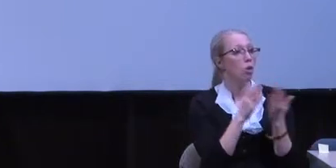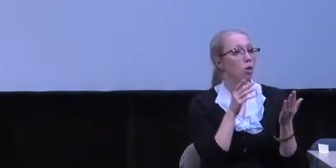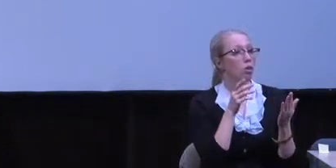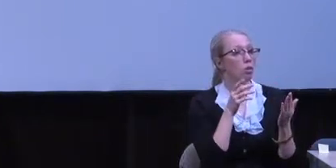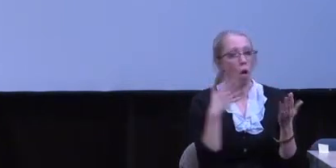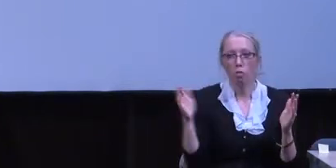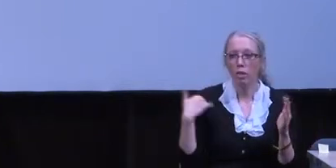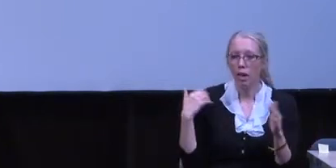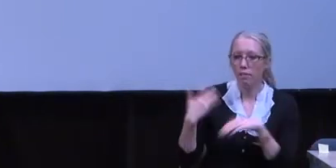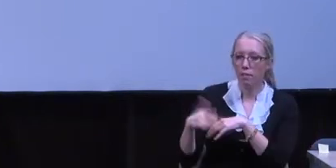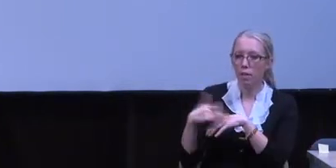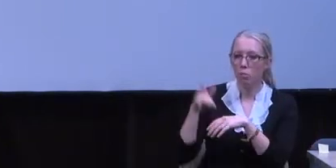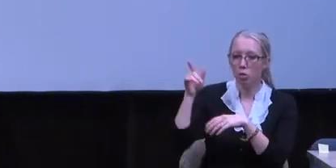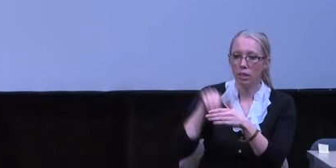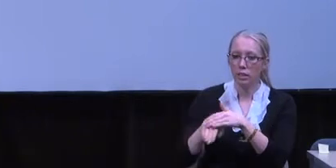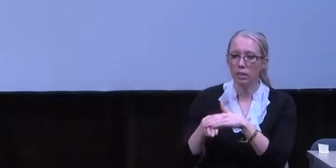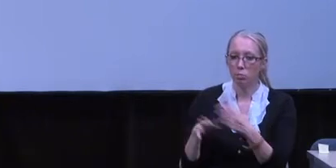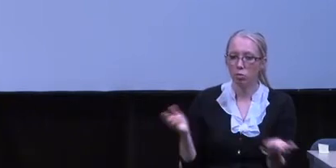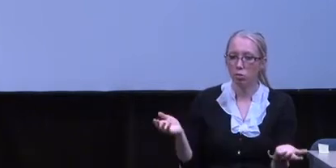and accessible in that form?